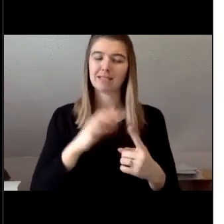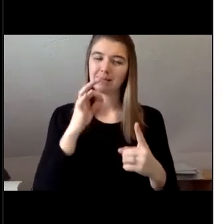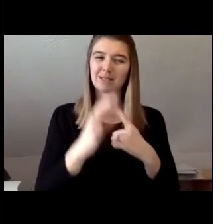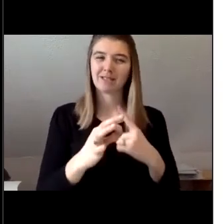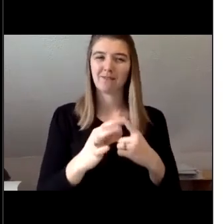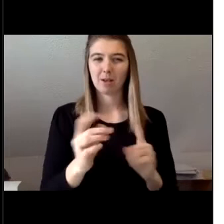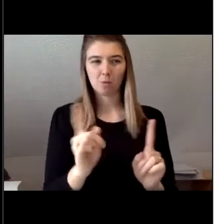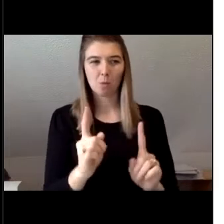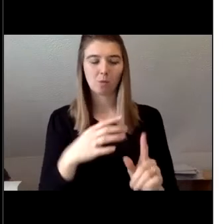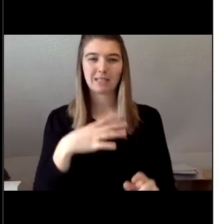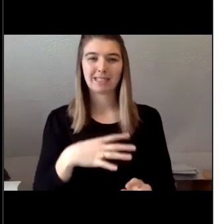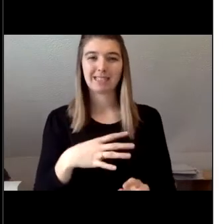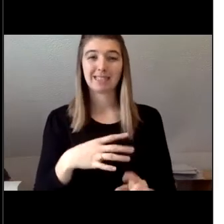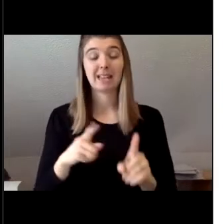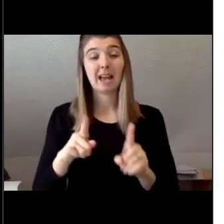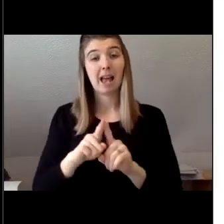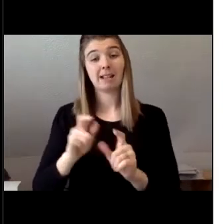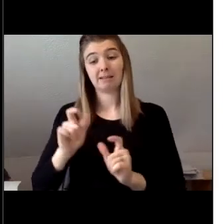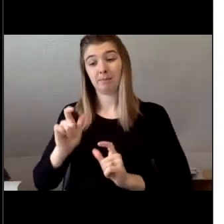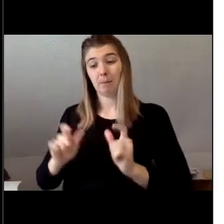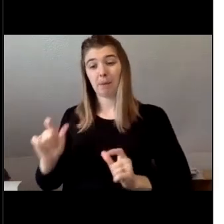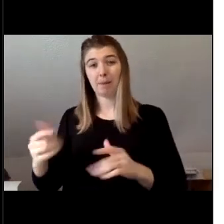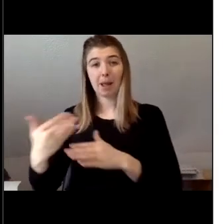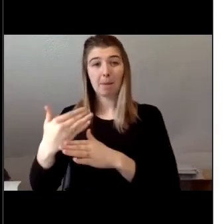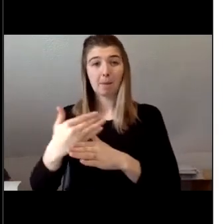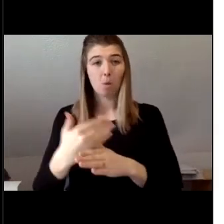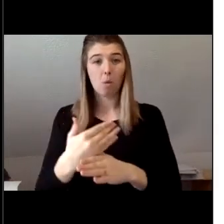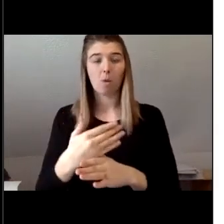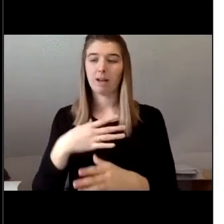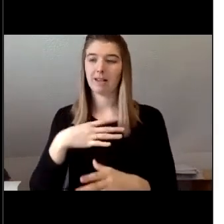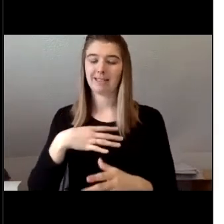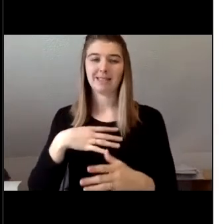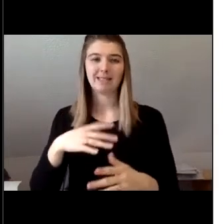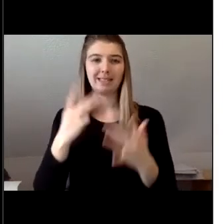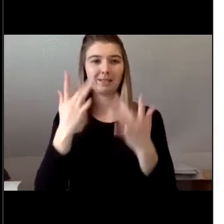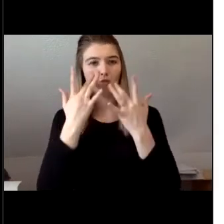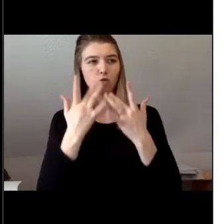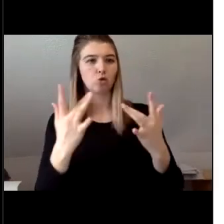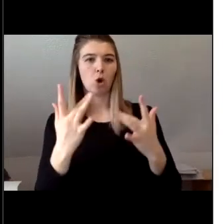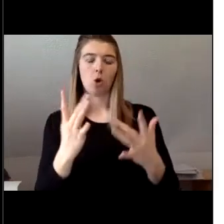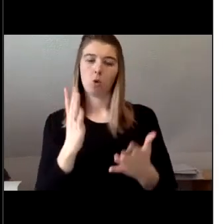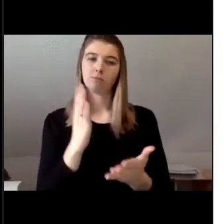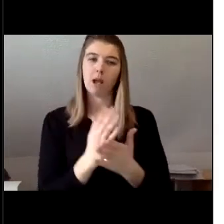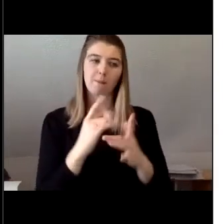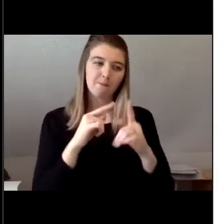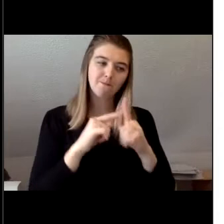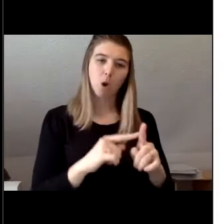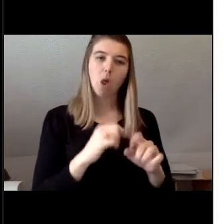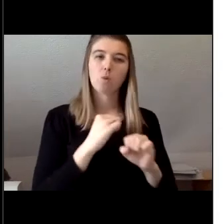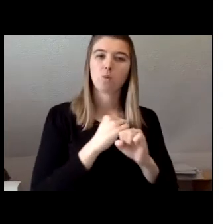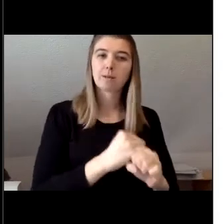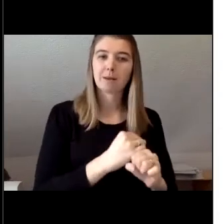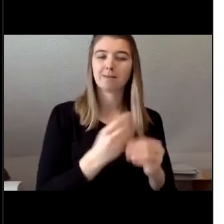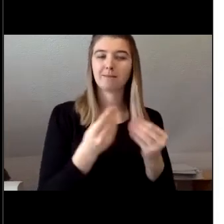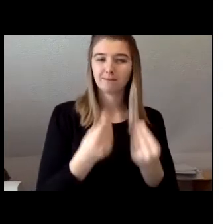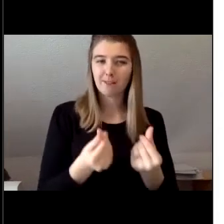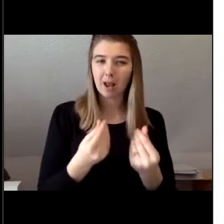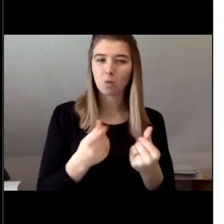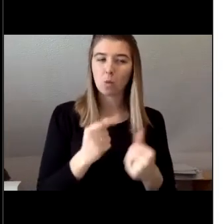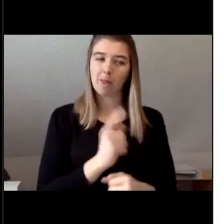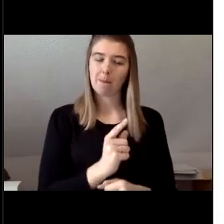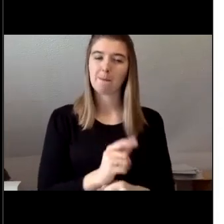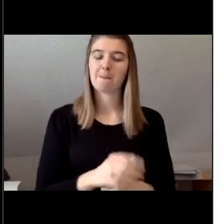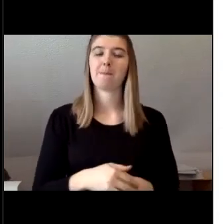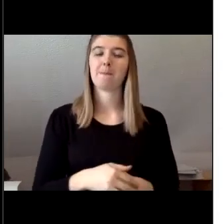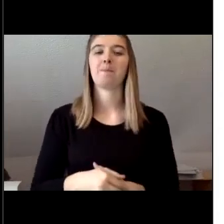from people in our organization at all levels to reflect these commitments and values. And clear communication of these